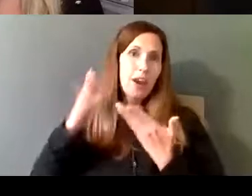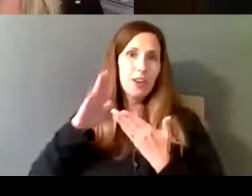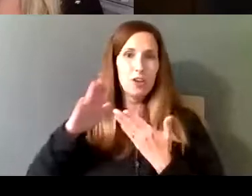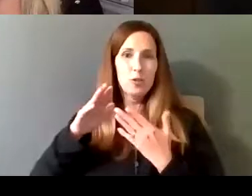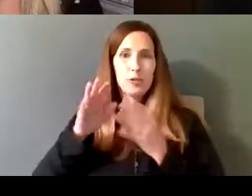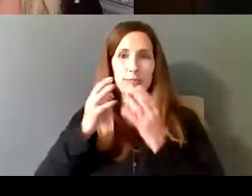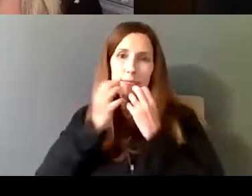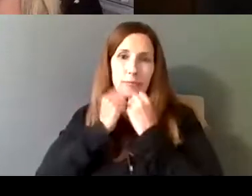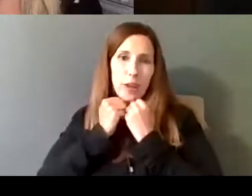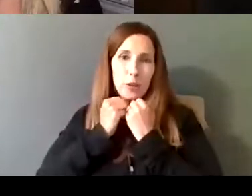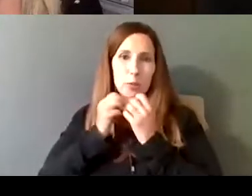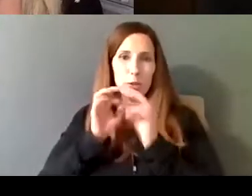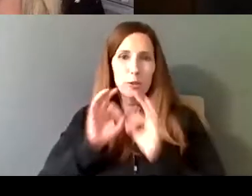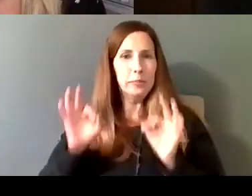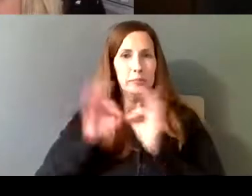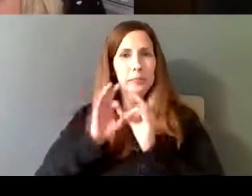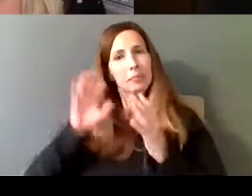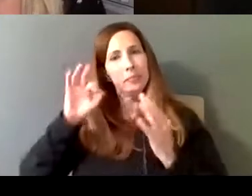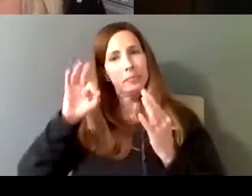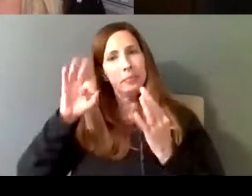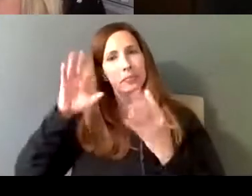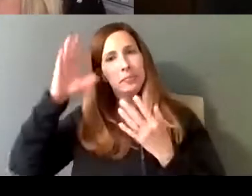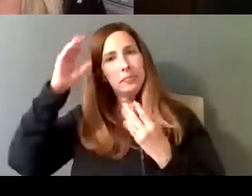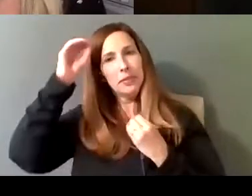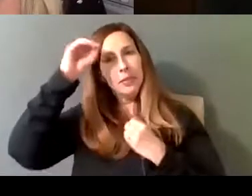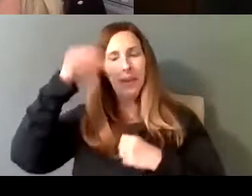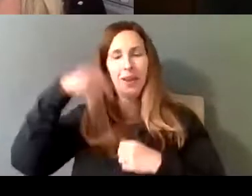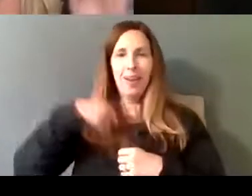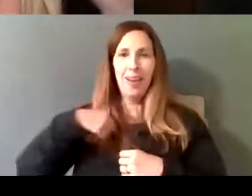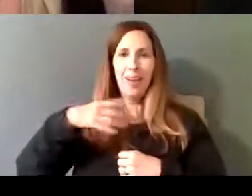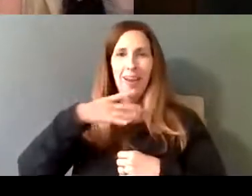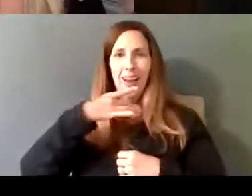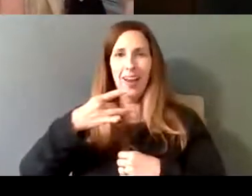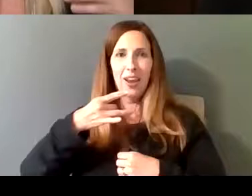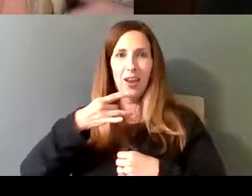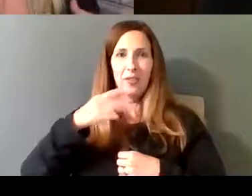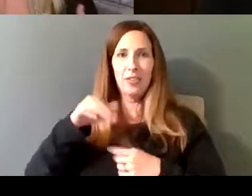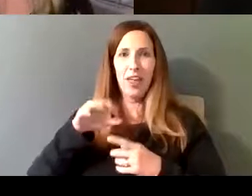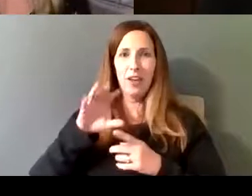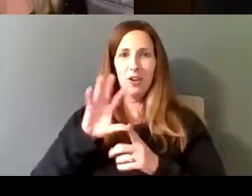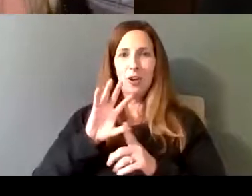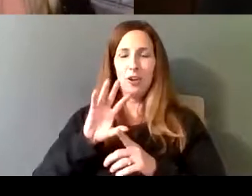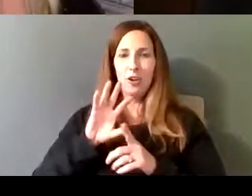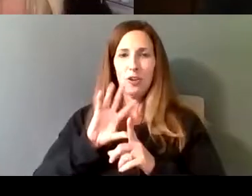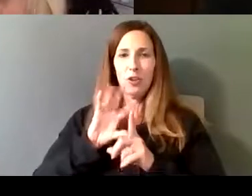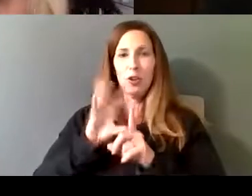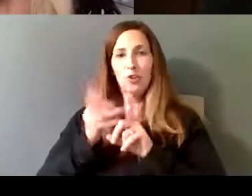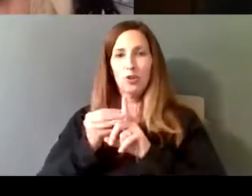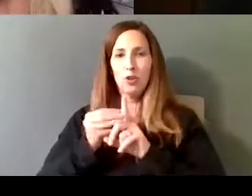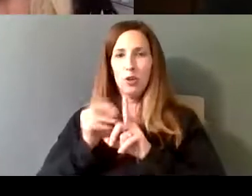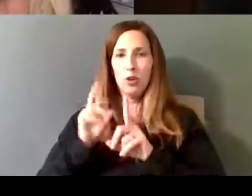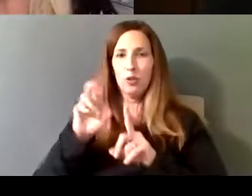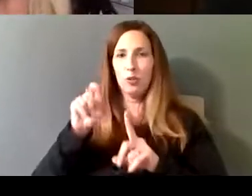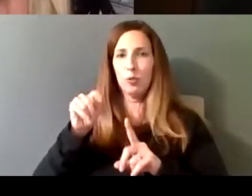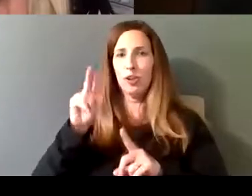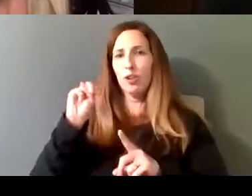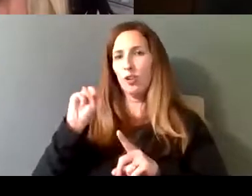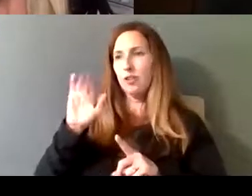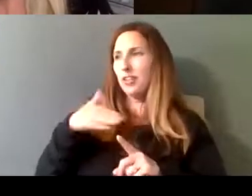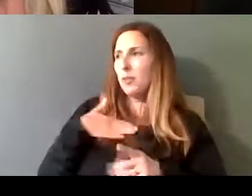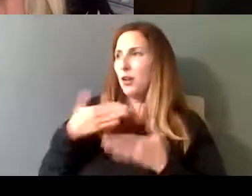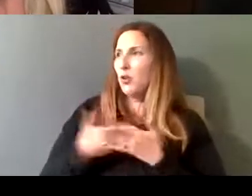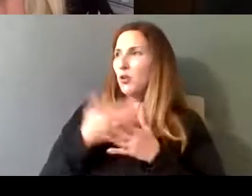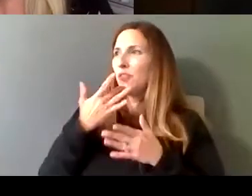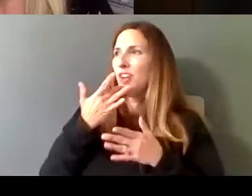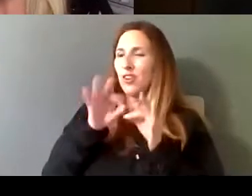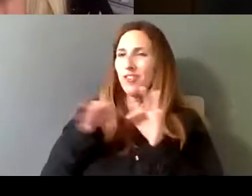insights. And I love the cultural return. That's going to be like my new favorite thing now. But thank you so